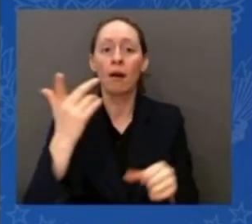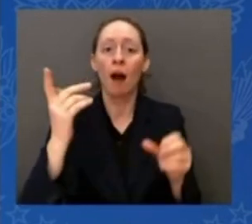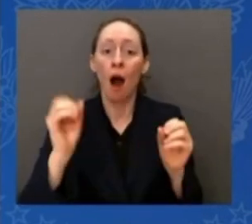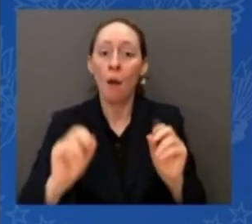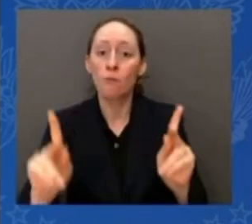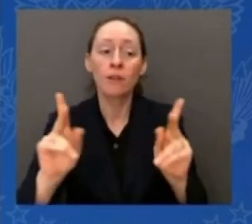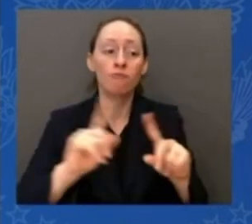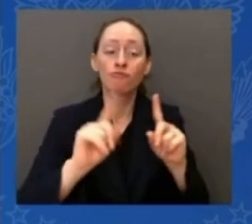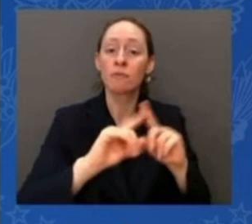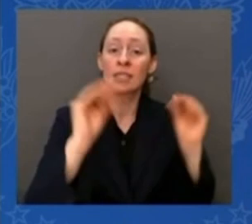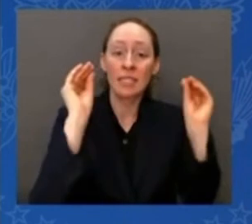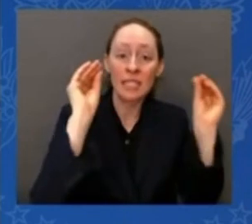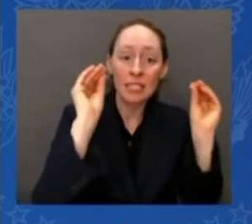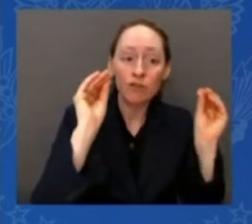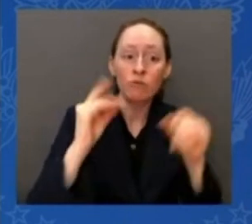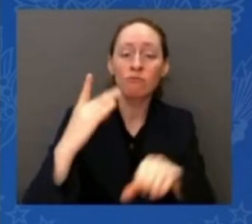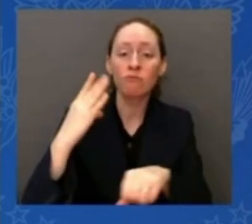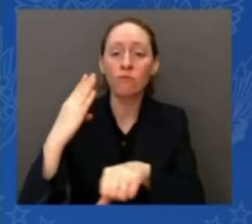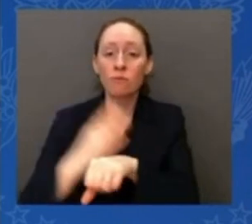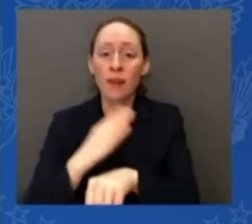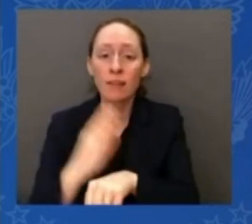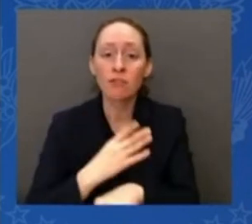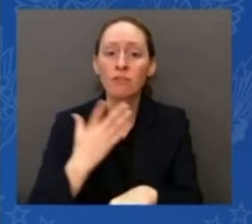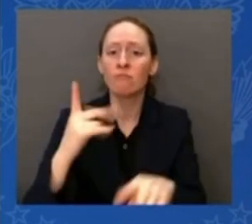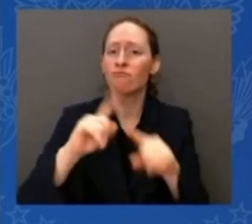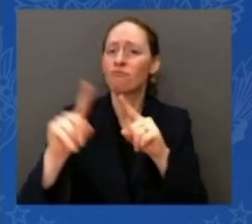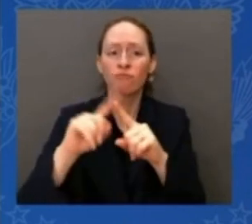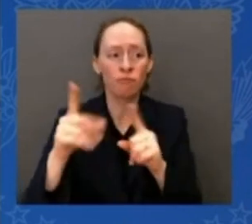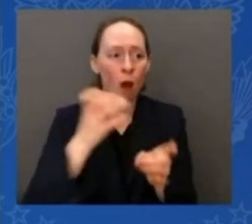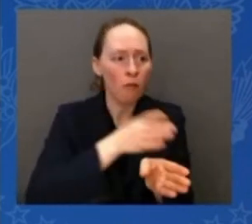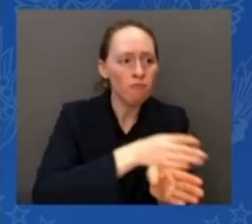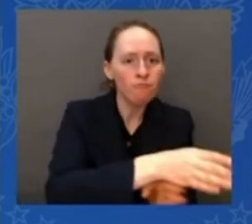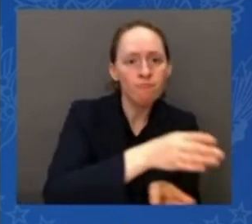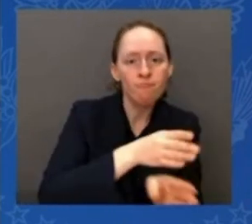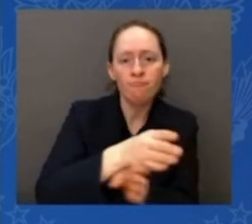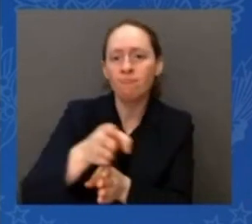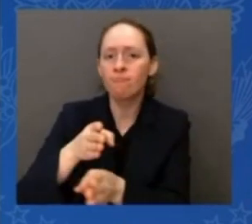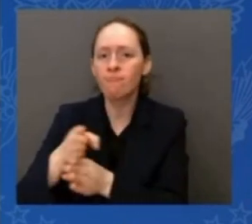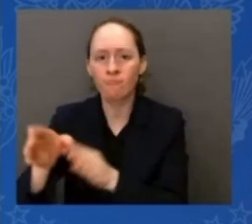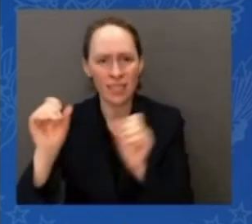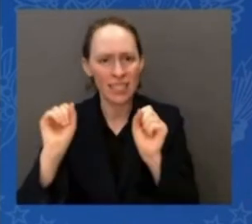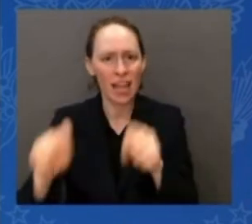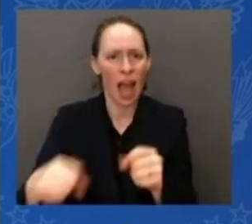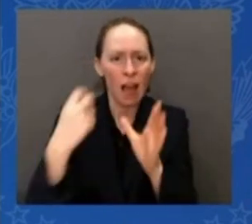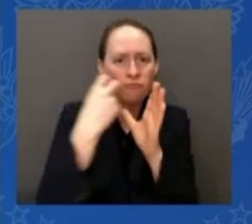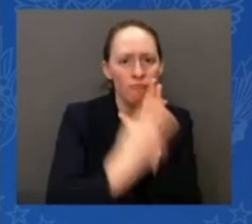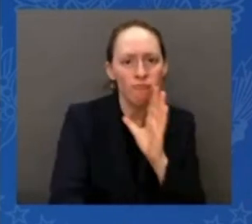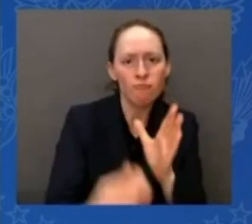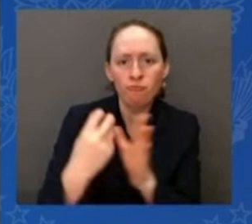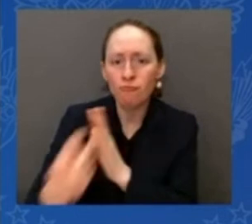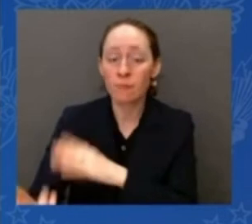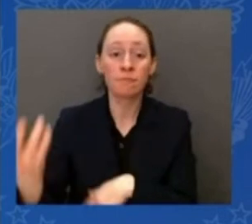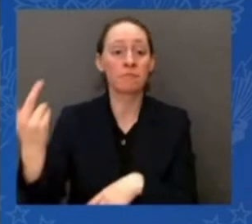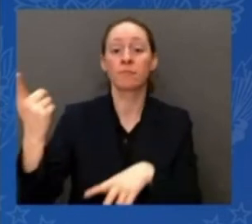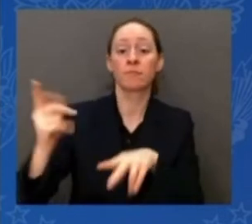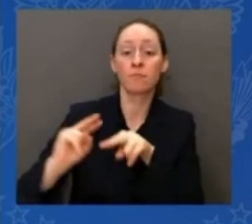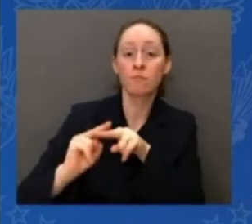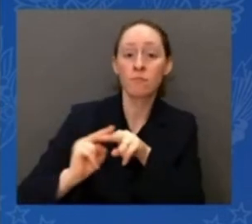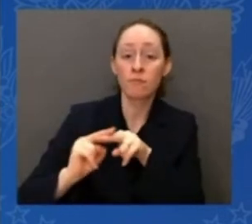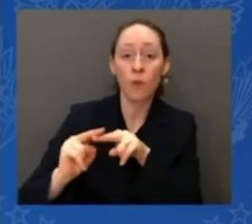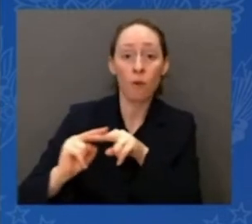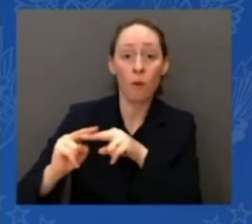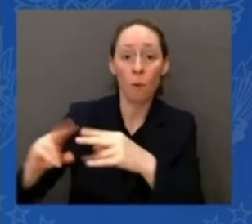pivotal role in delivering rail workers this historic pay raise they got to prevent a potential catastrophic strike at the same time.